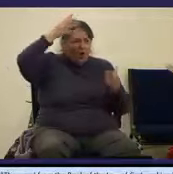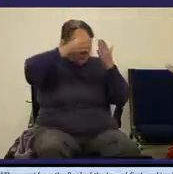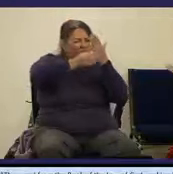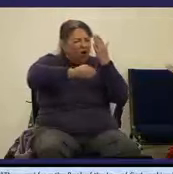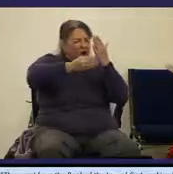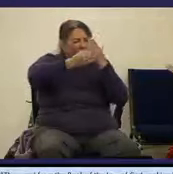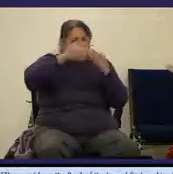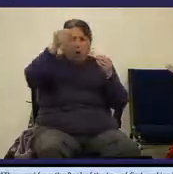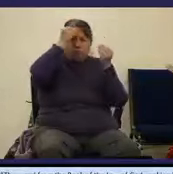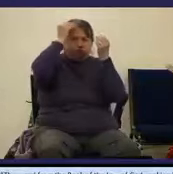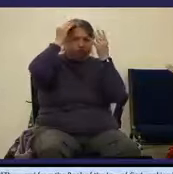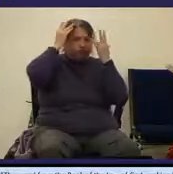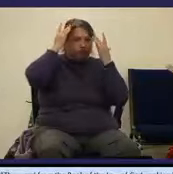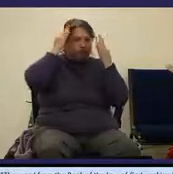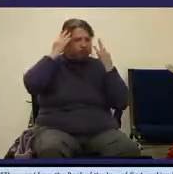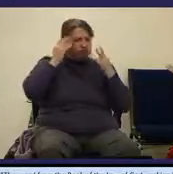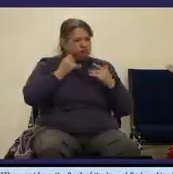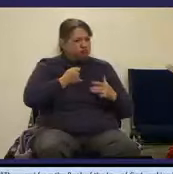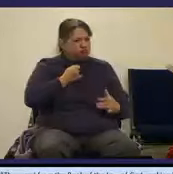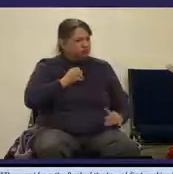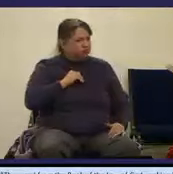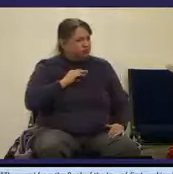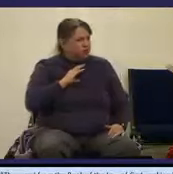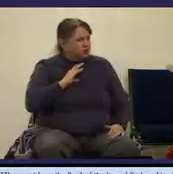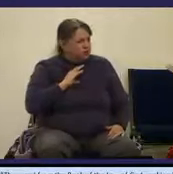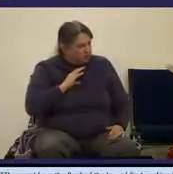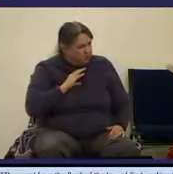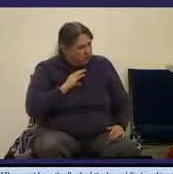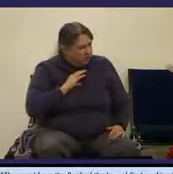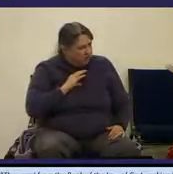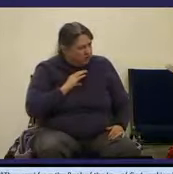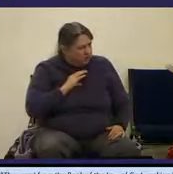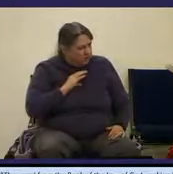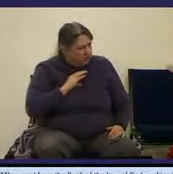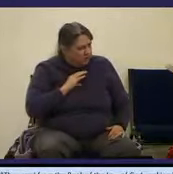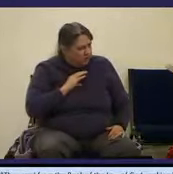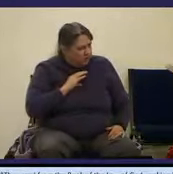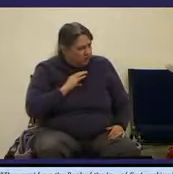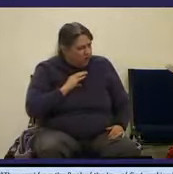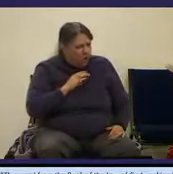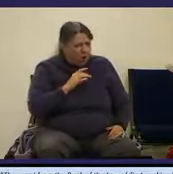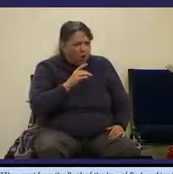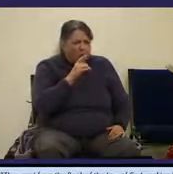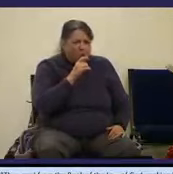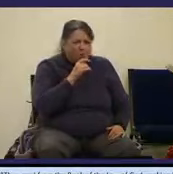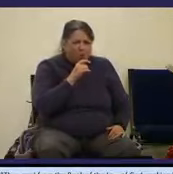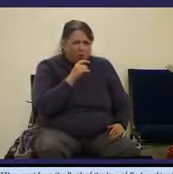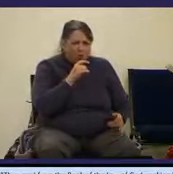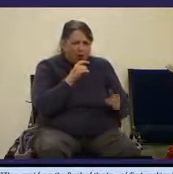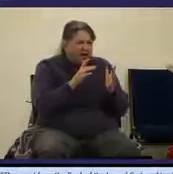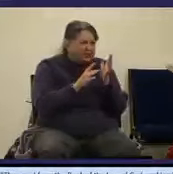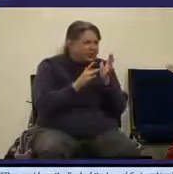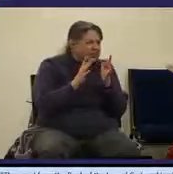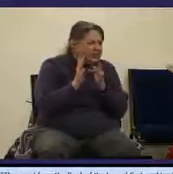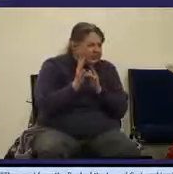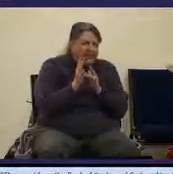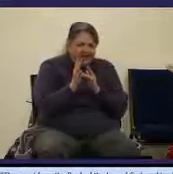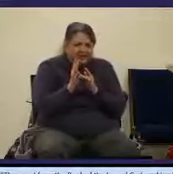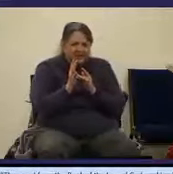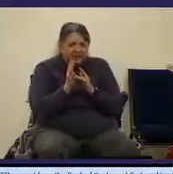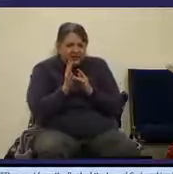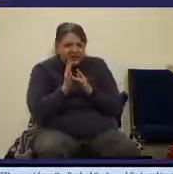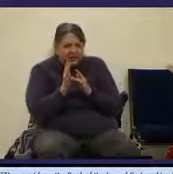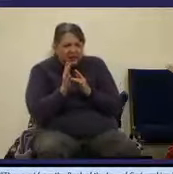joy. By the way, the content in this verse is Jesus. So in other words, Jesus is declared to have